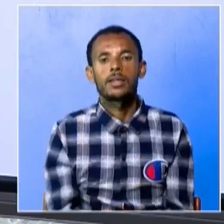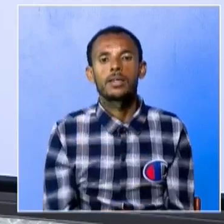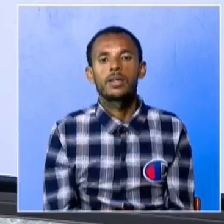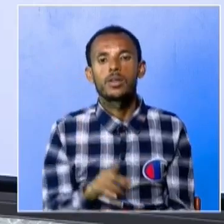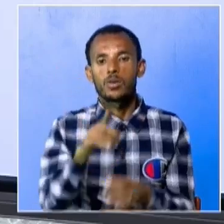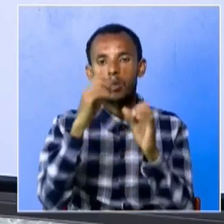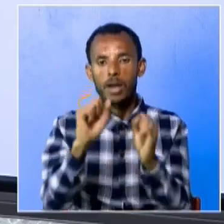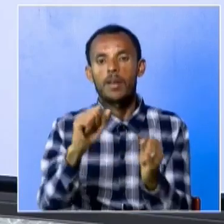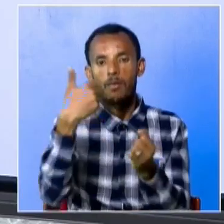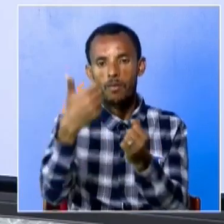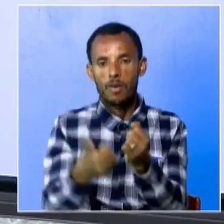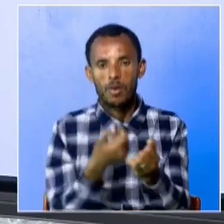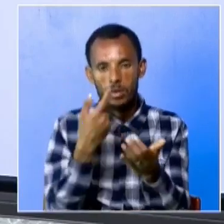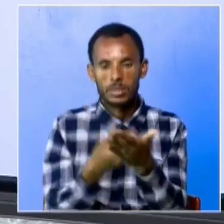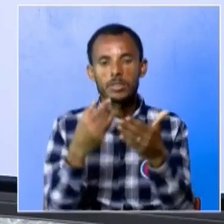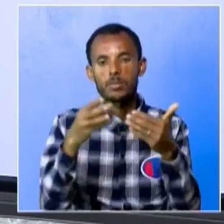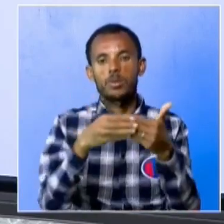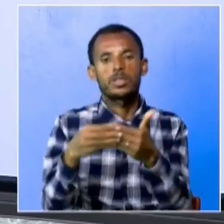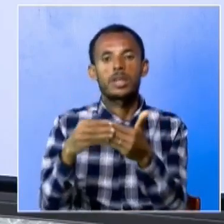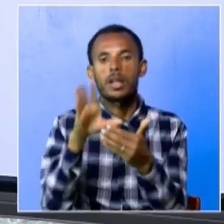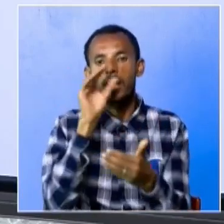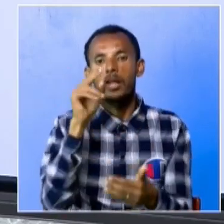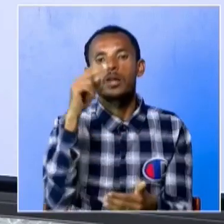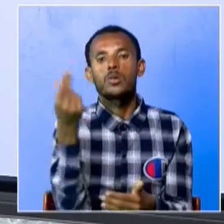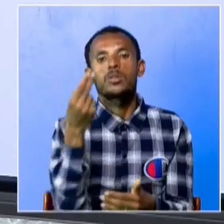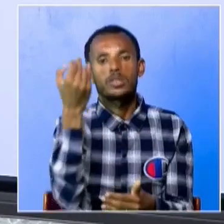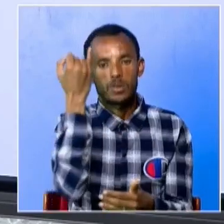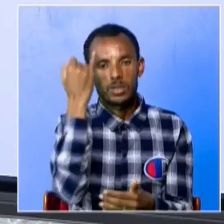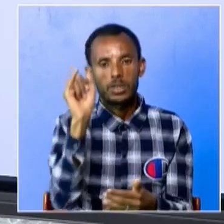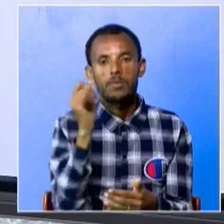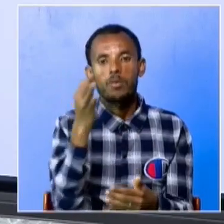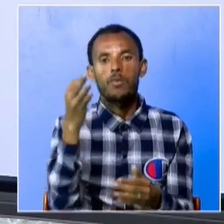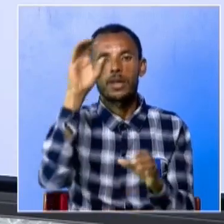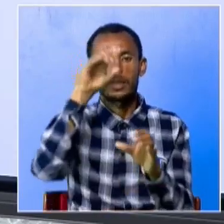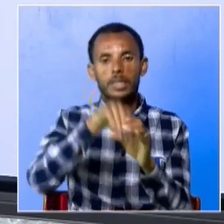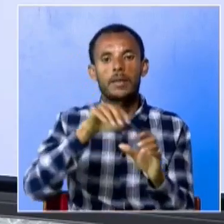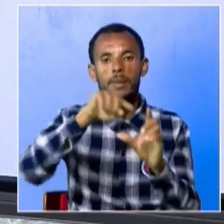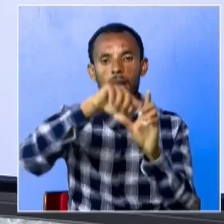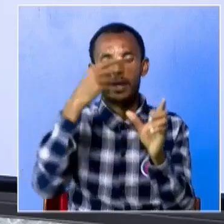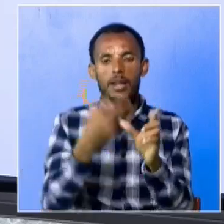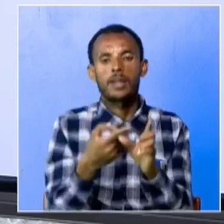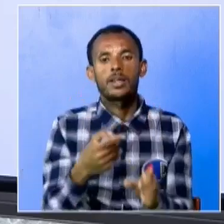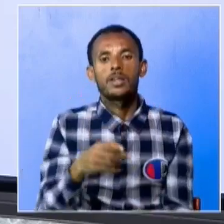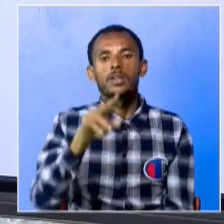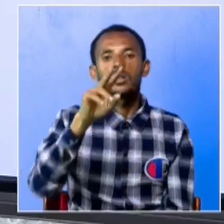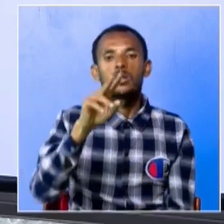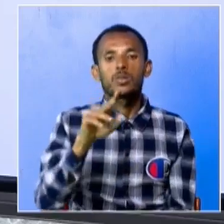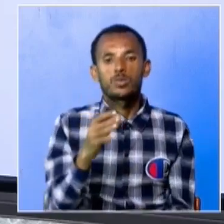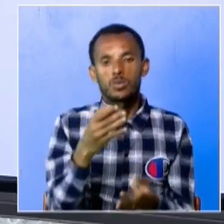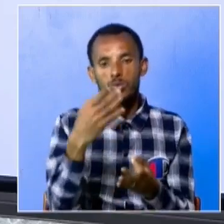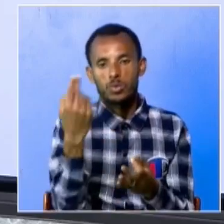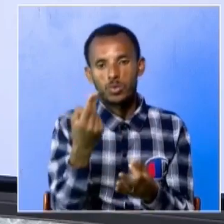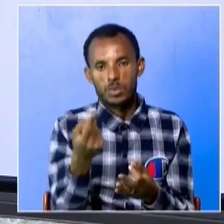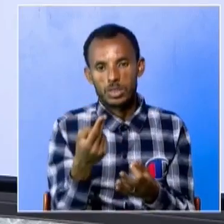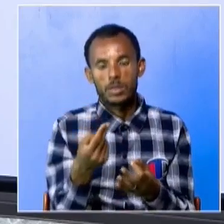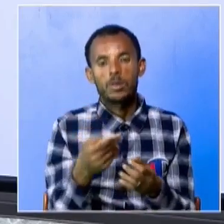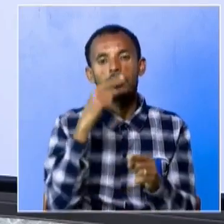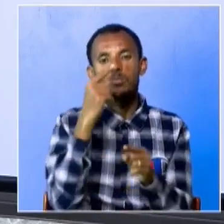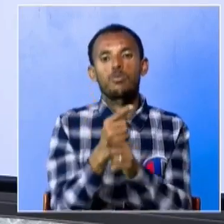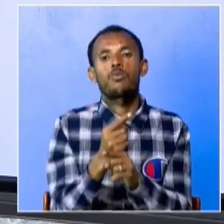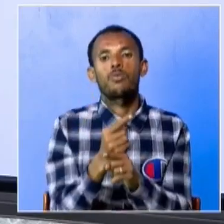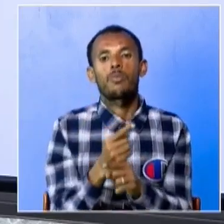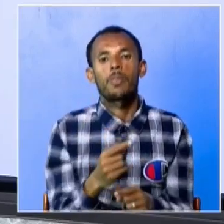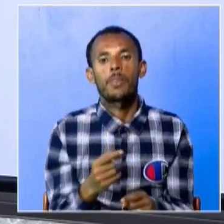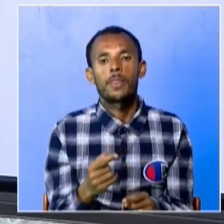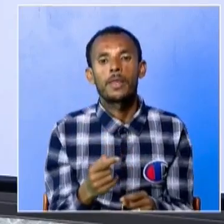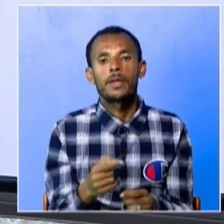you can follow this procedure and apply the concept of inscribed angle to drive or to prove